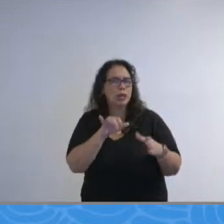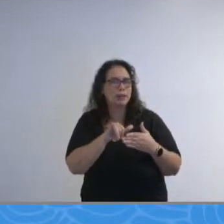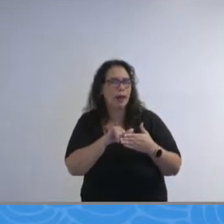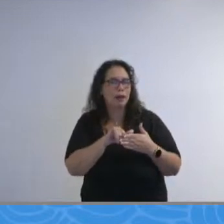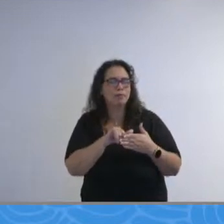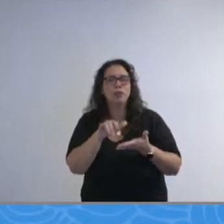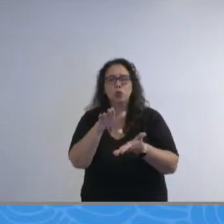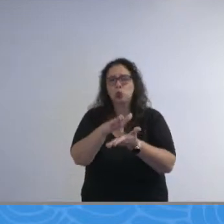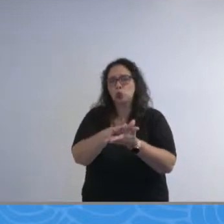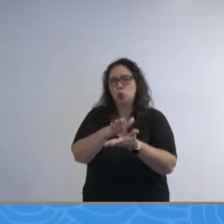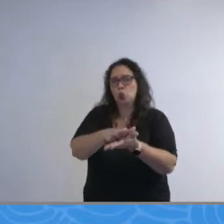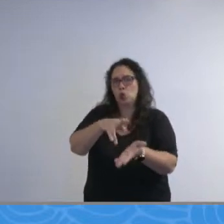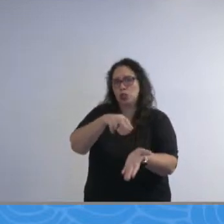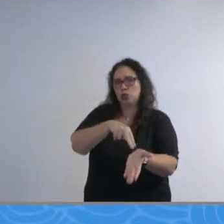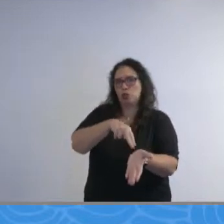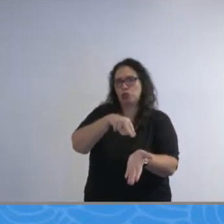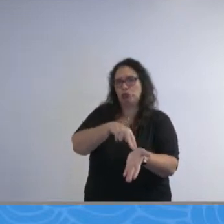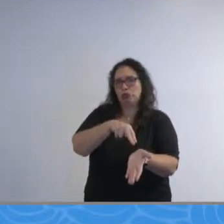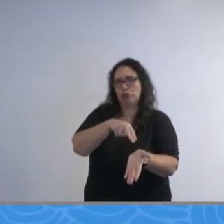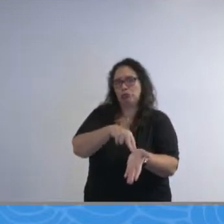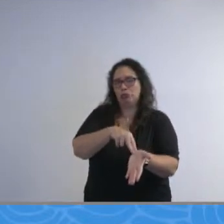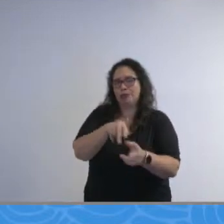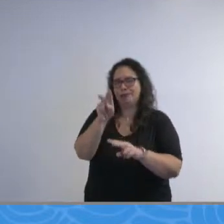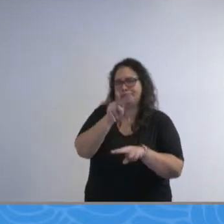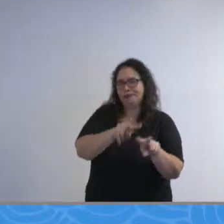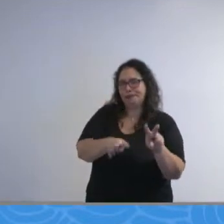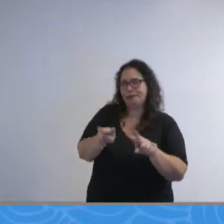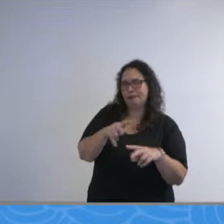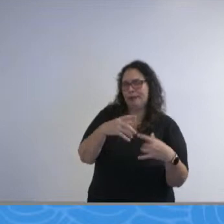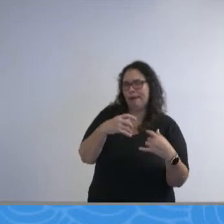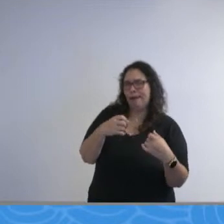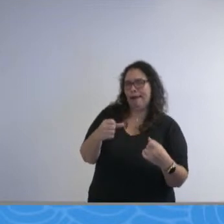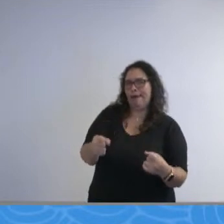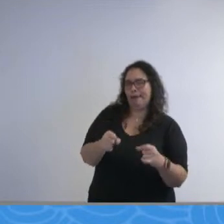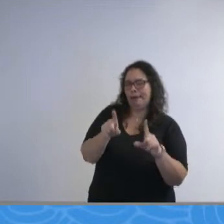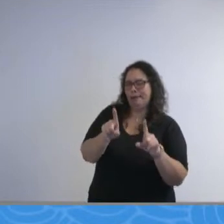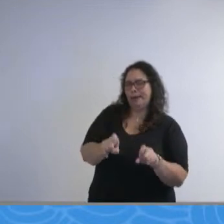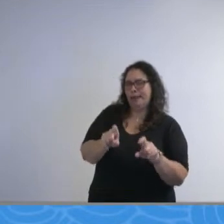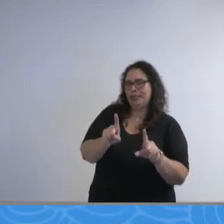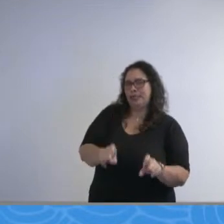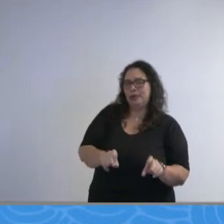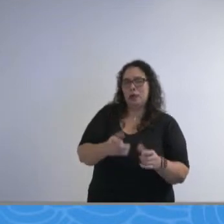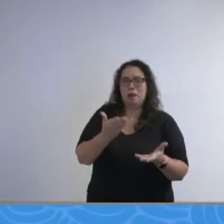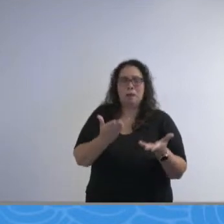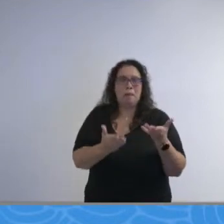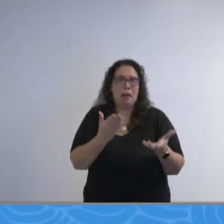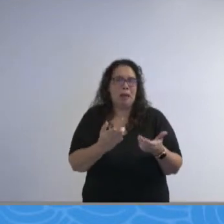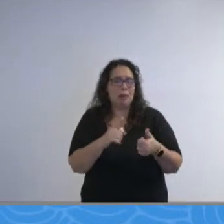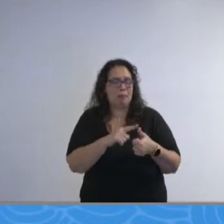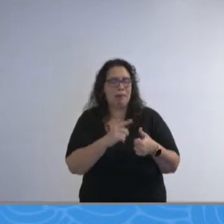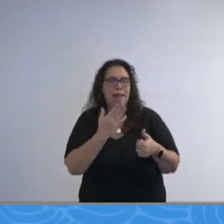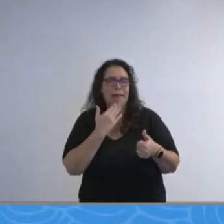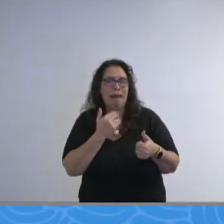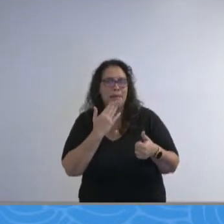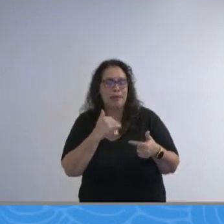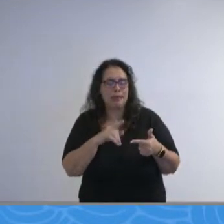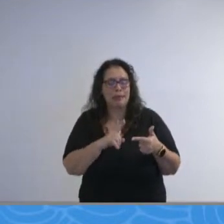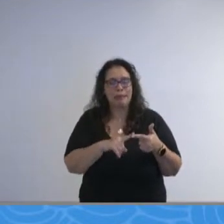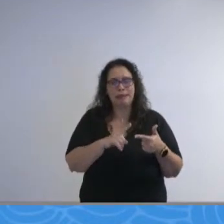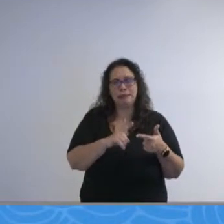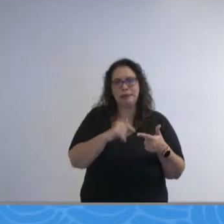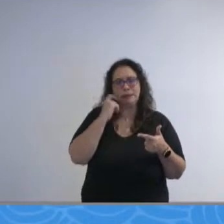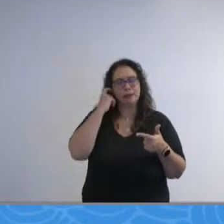health assessment, maybe a child with seizures, diabetes, asthma, any